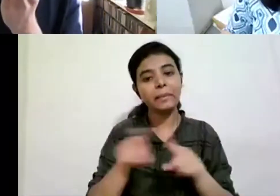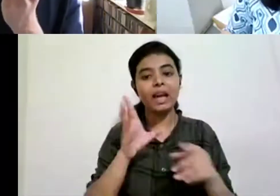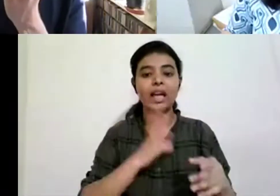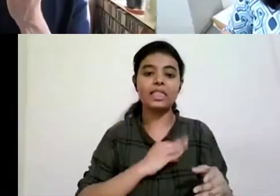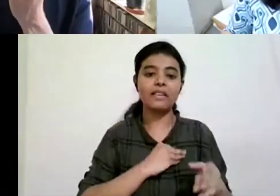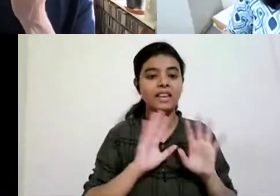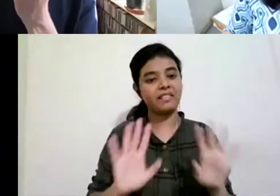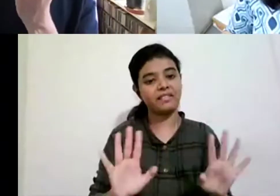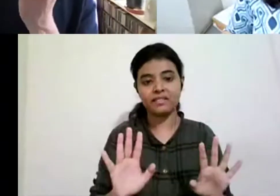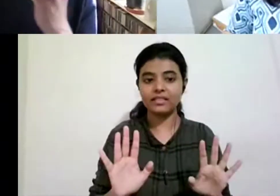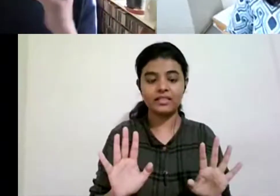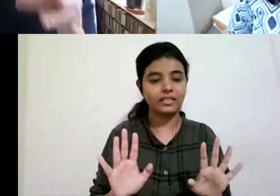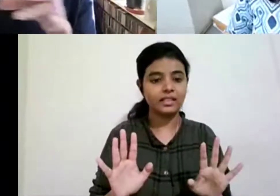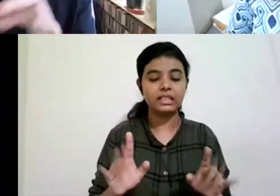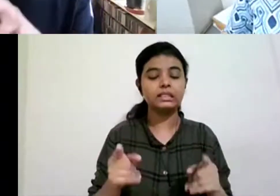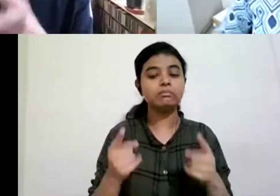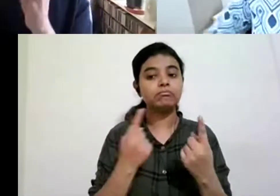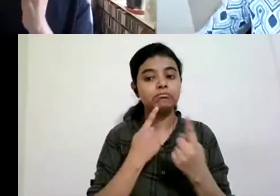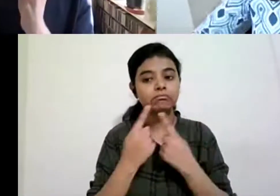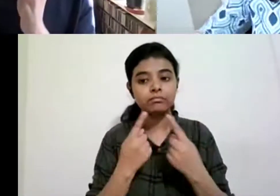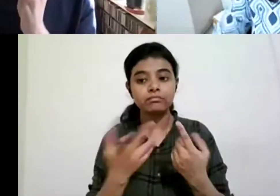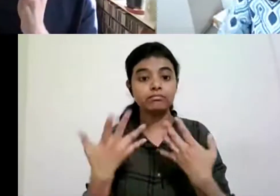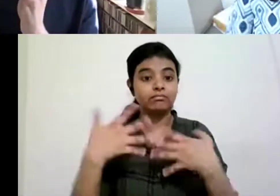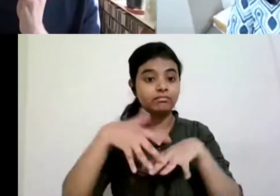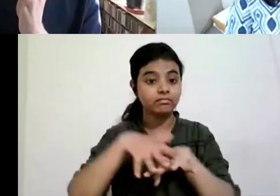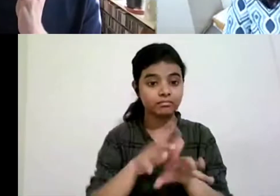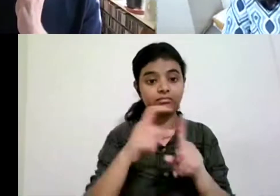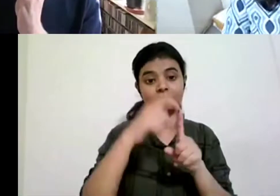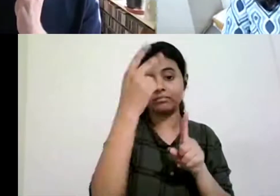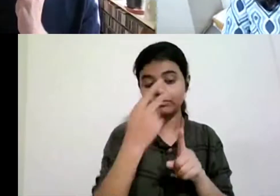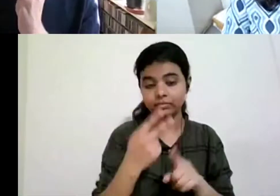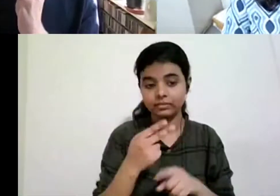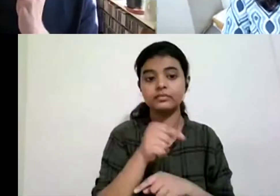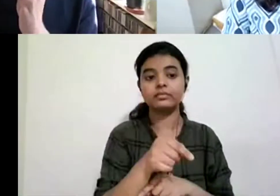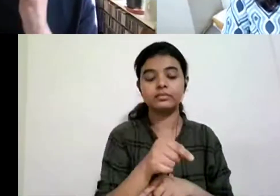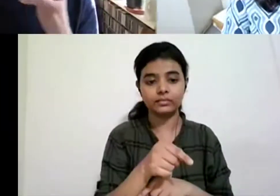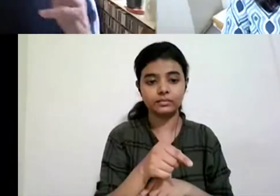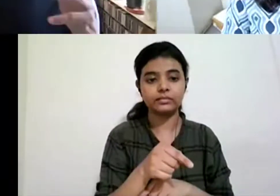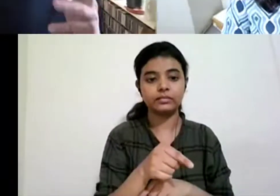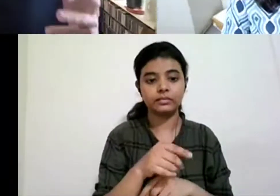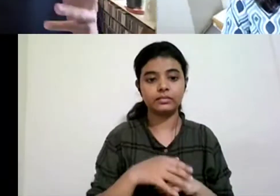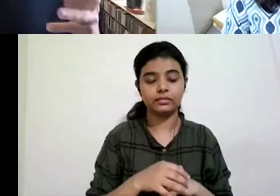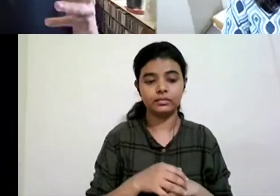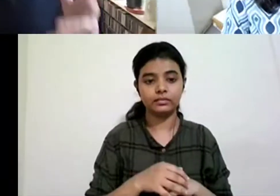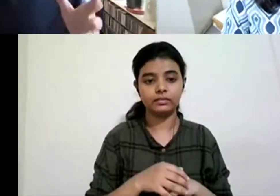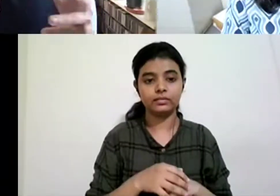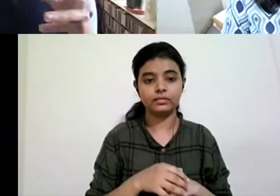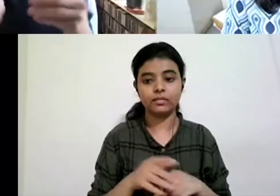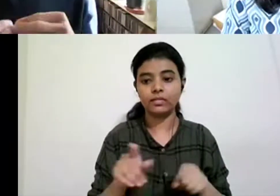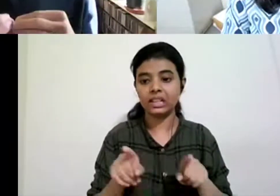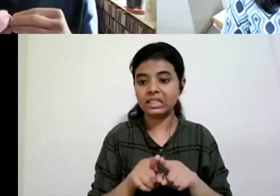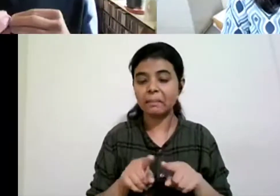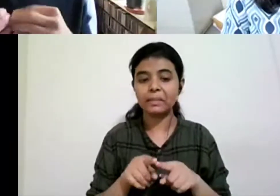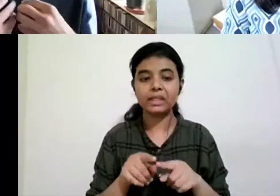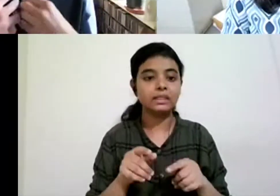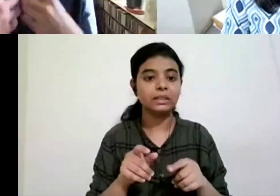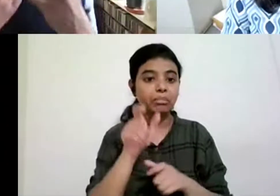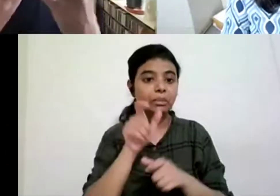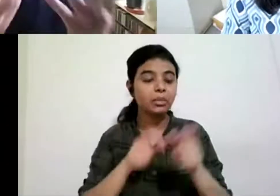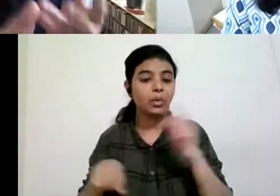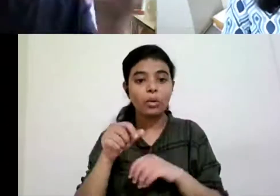And like talking about inclusive design, it was limiting down